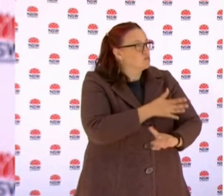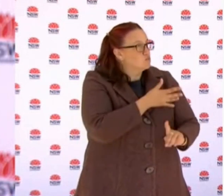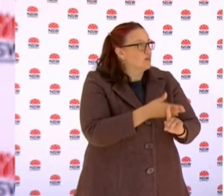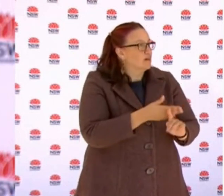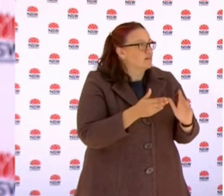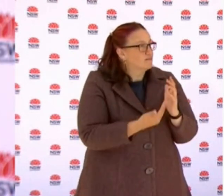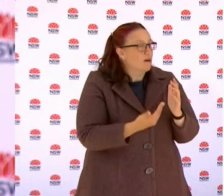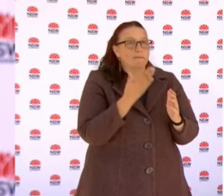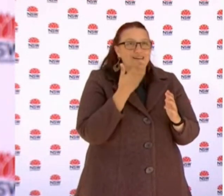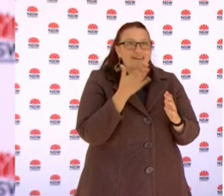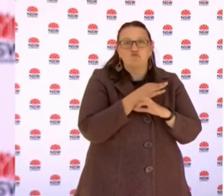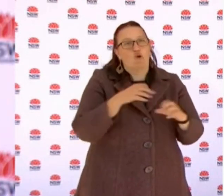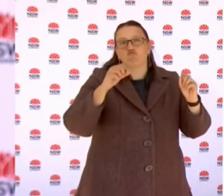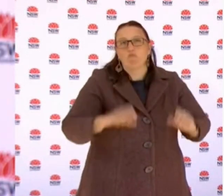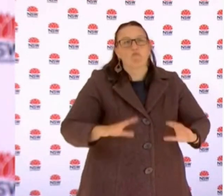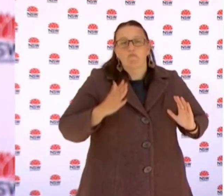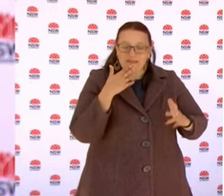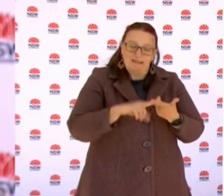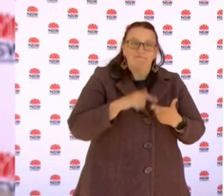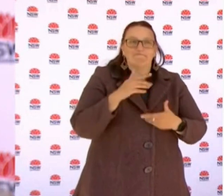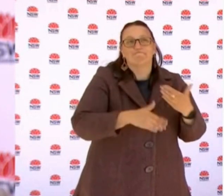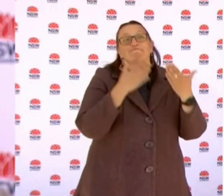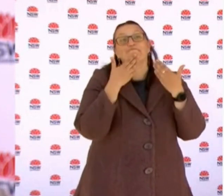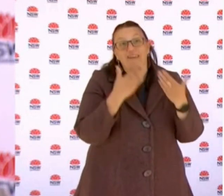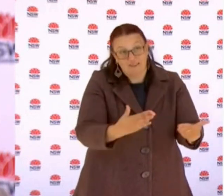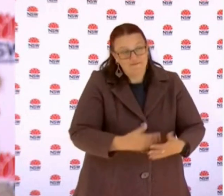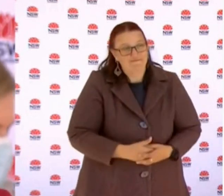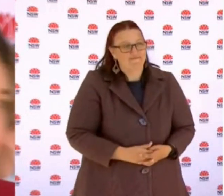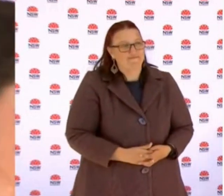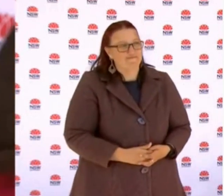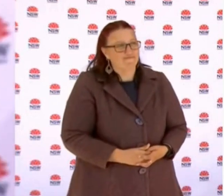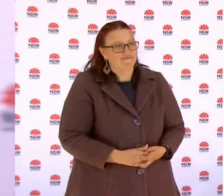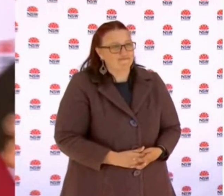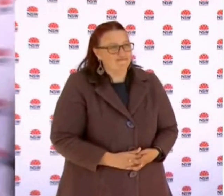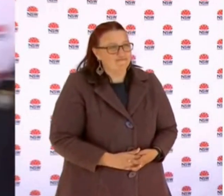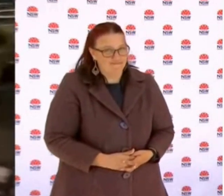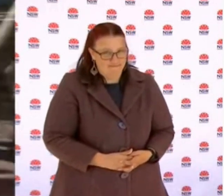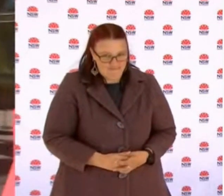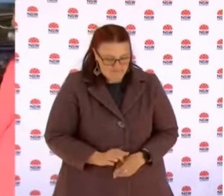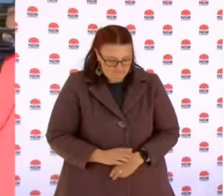but please keep at it. The next few days will be critical in our decision making. Thanks, everybody. Thank you.